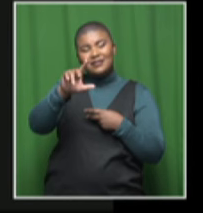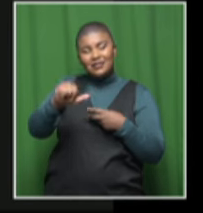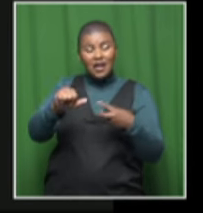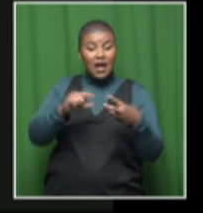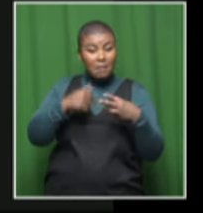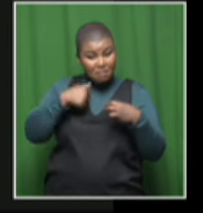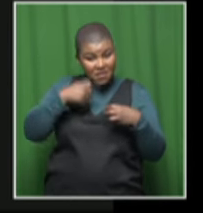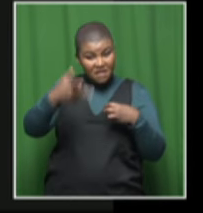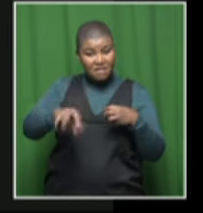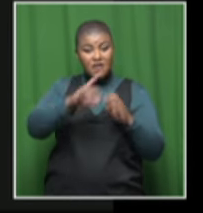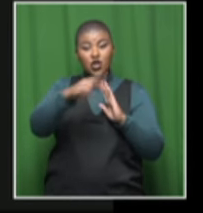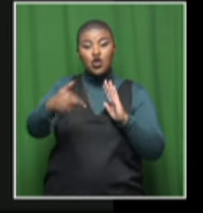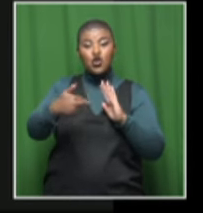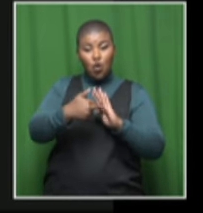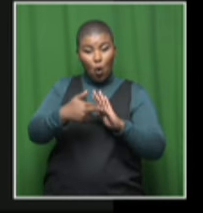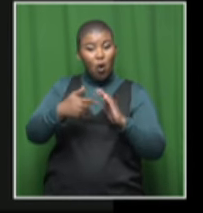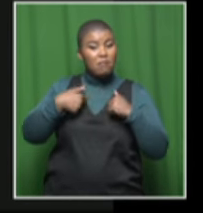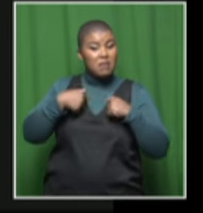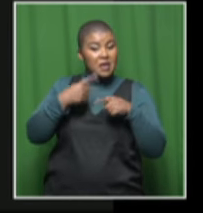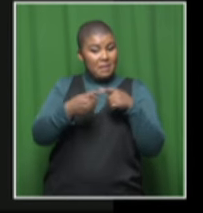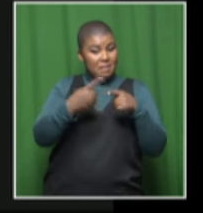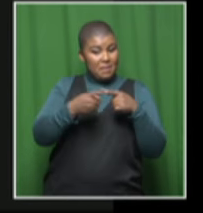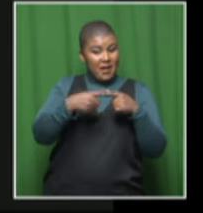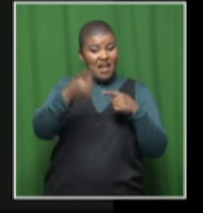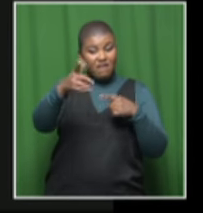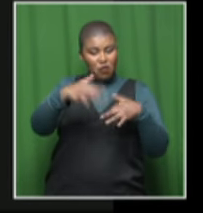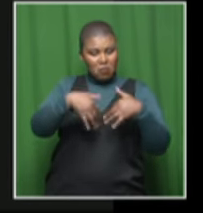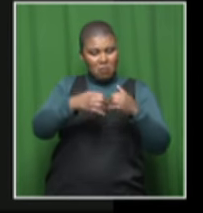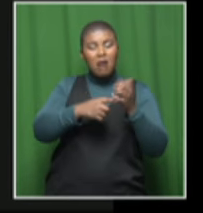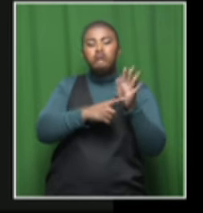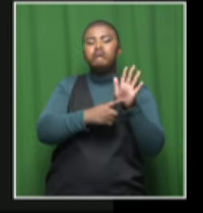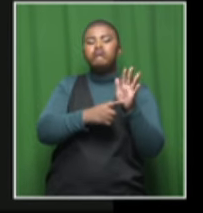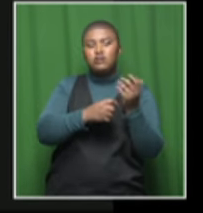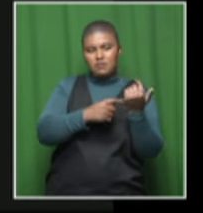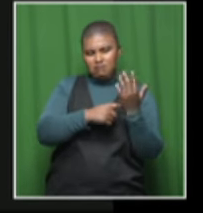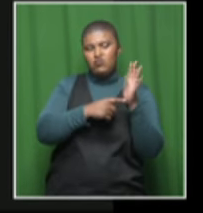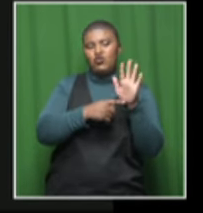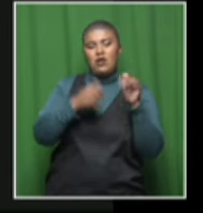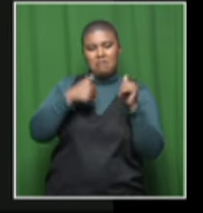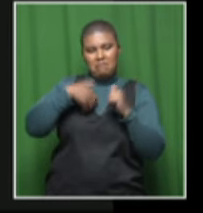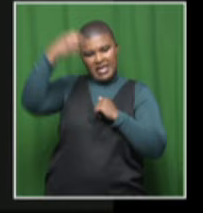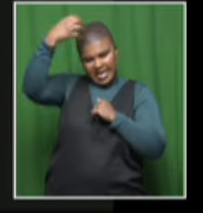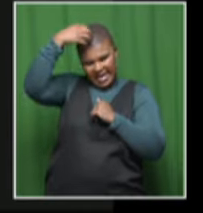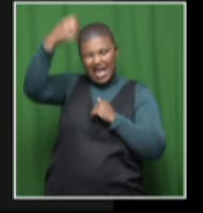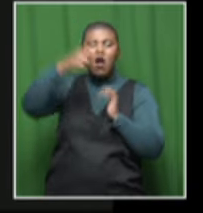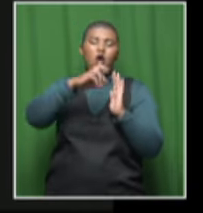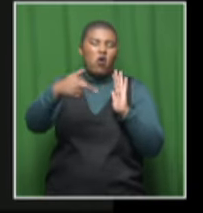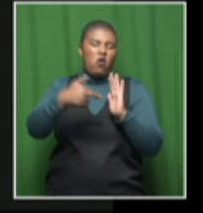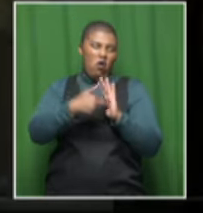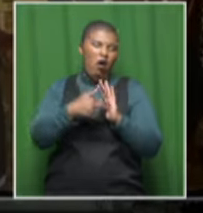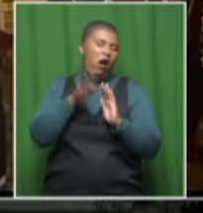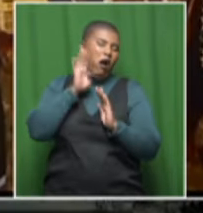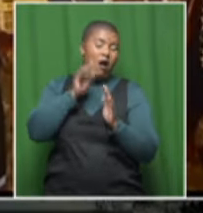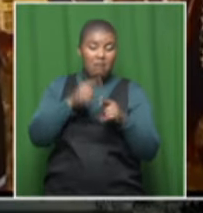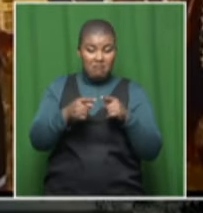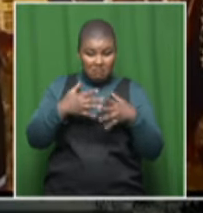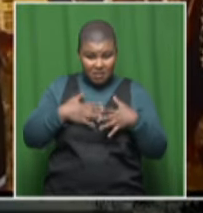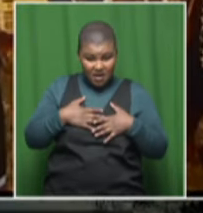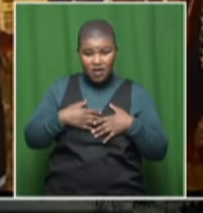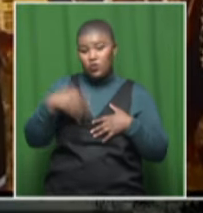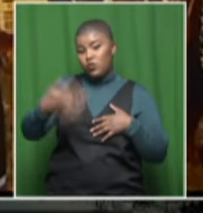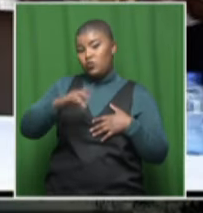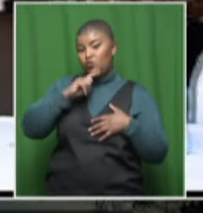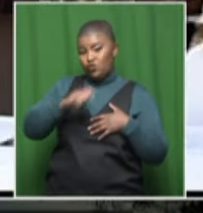the role of King Dinuzulu in that production. So that was historic, and Prince Buthelezi supported that